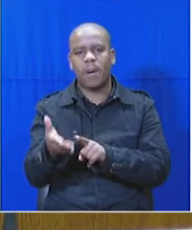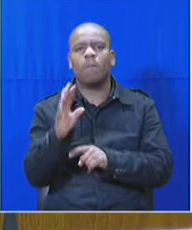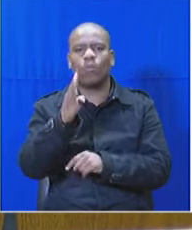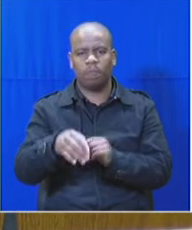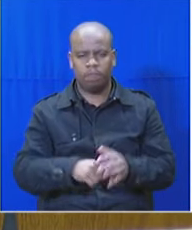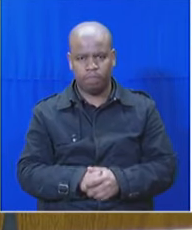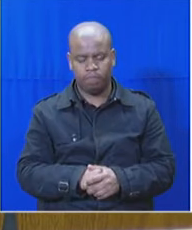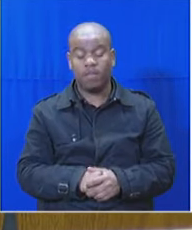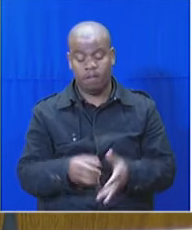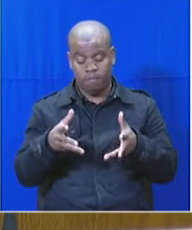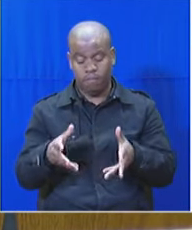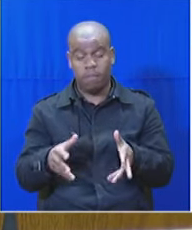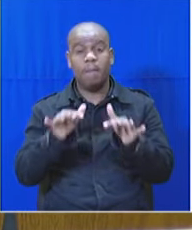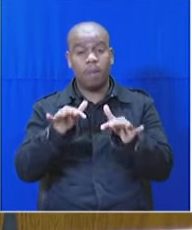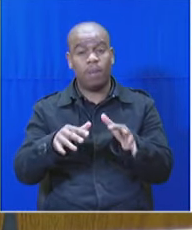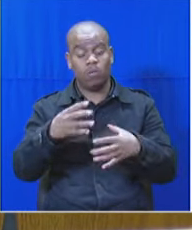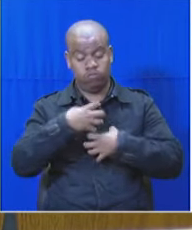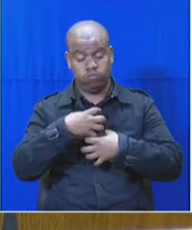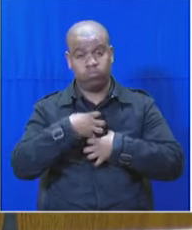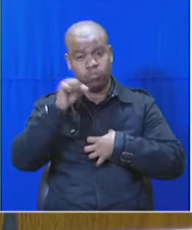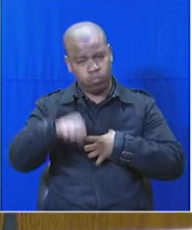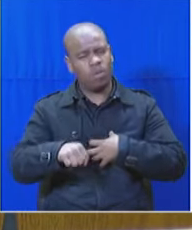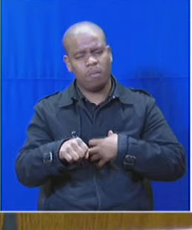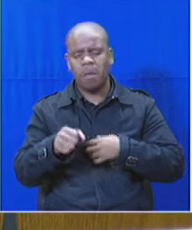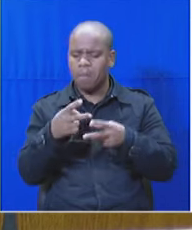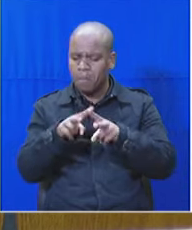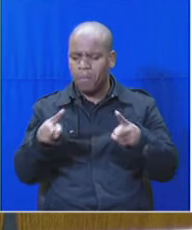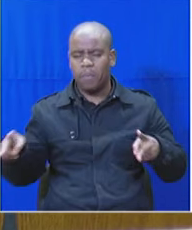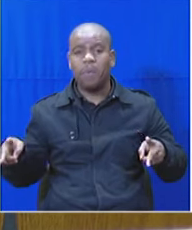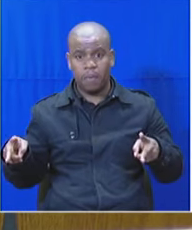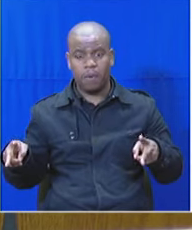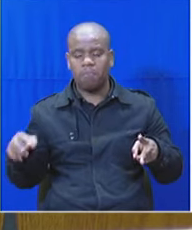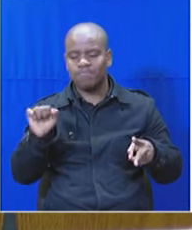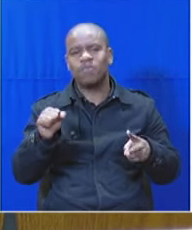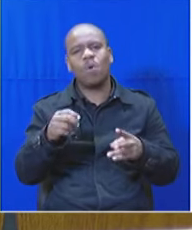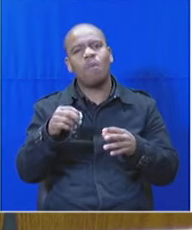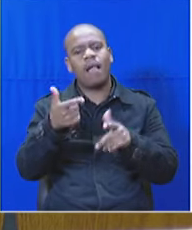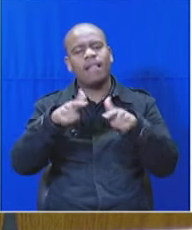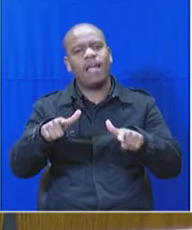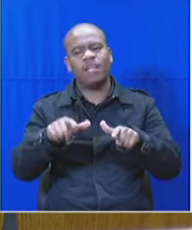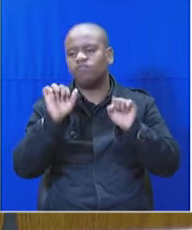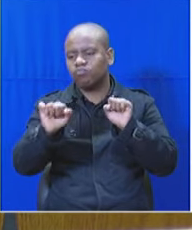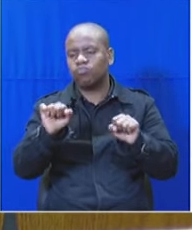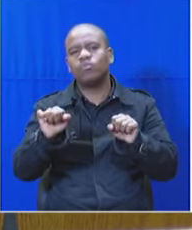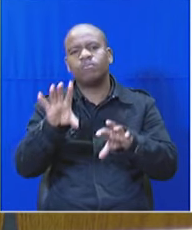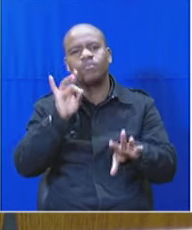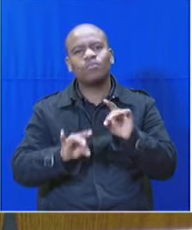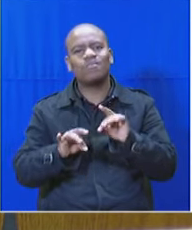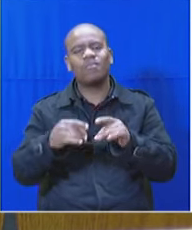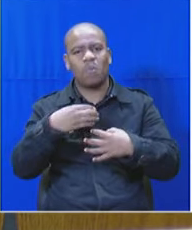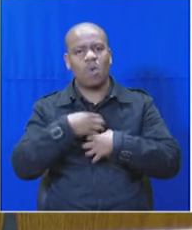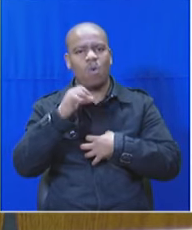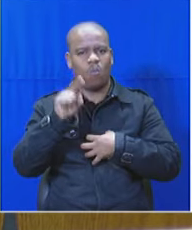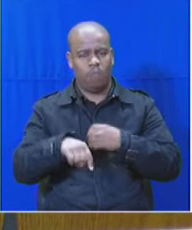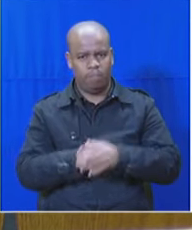the will of the people must be tested as to which institutions should govern their land on their behalf. Secondly, the